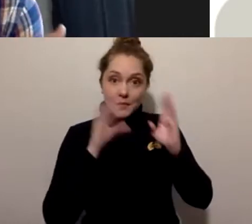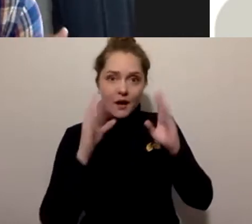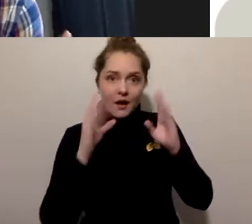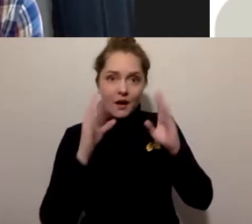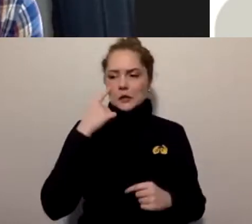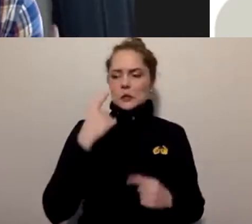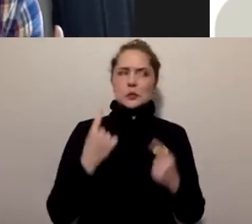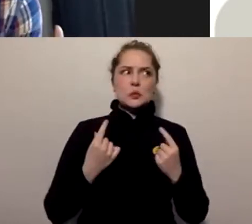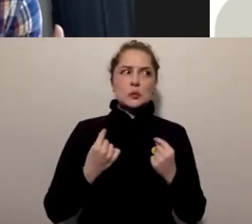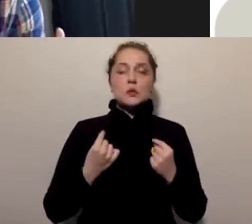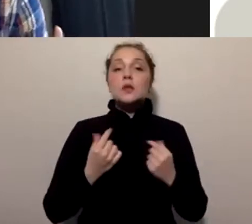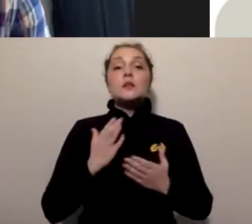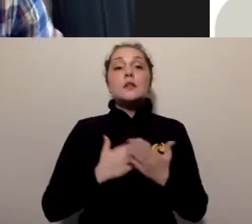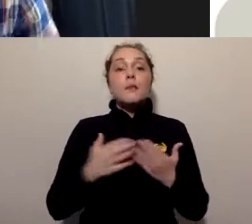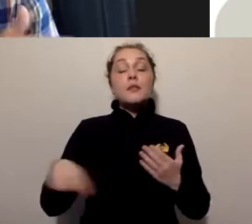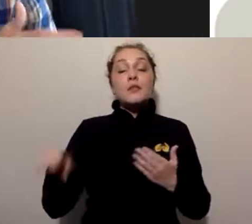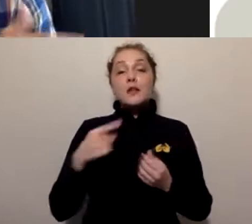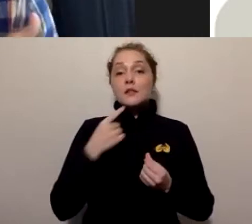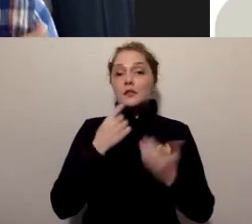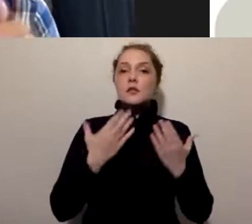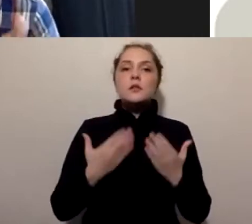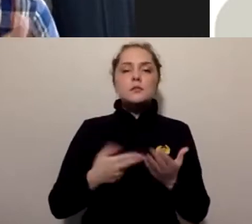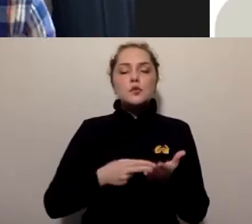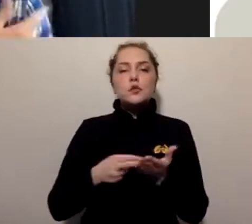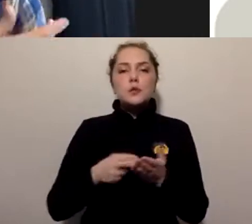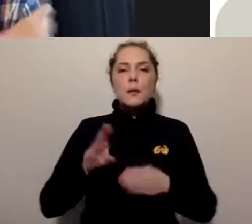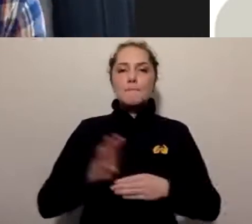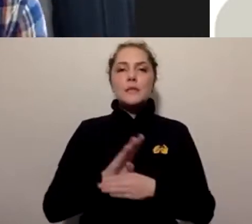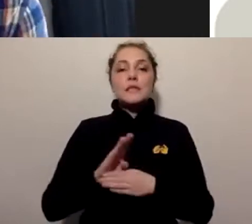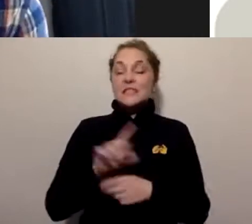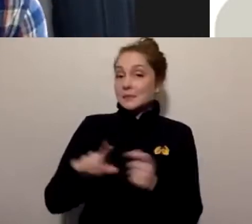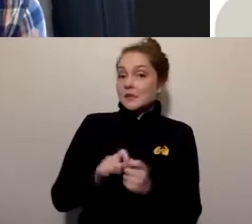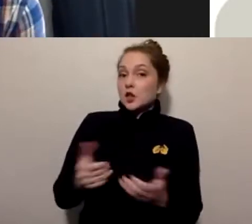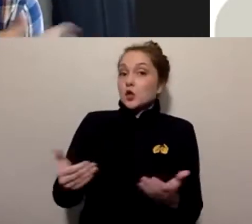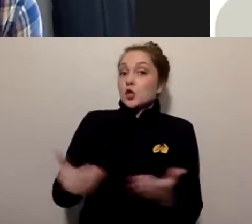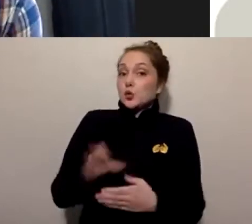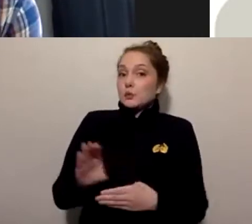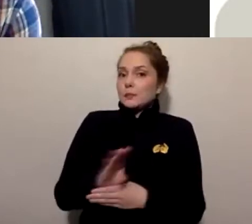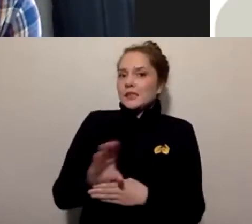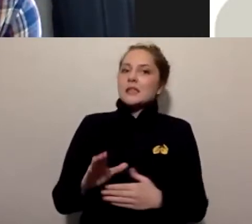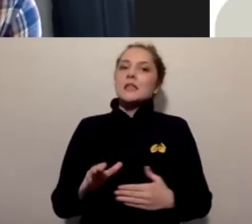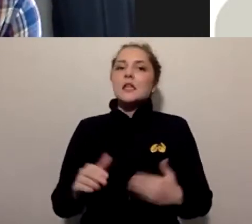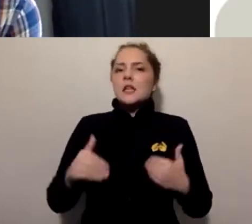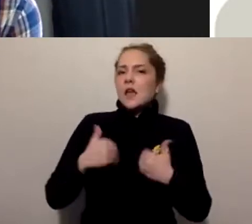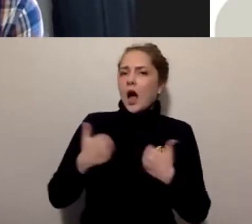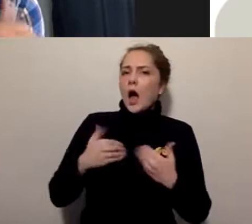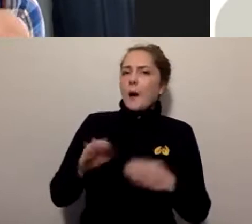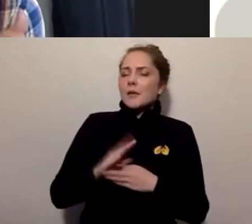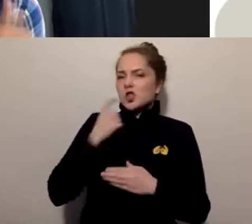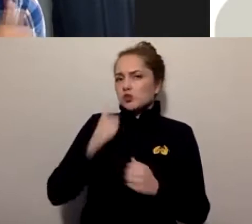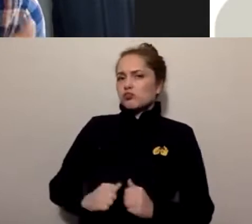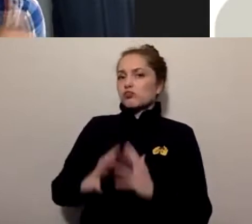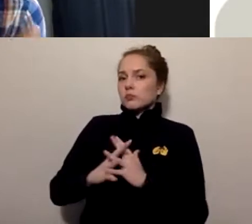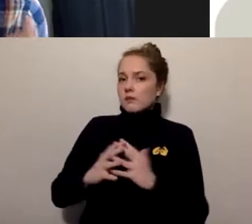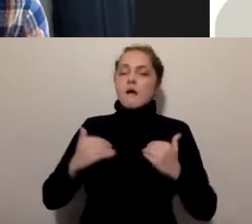can we do? And some of the things they have suggested is making sure that businesses, particularly new businesses, younger businesses that are just starting out, have